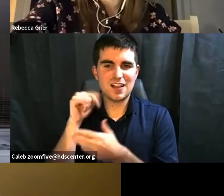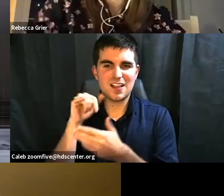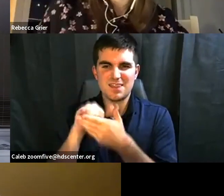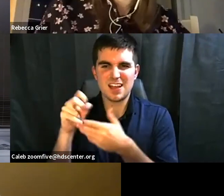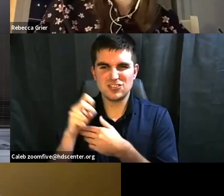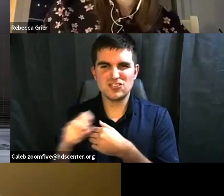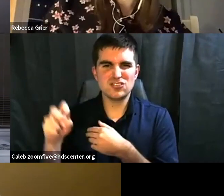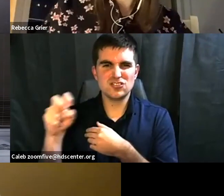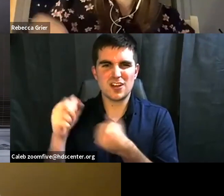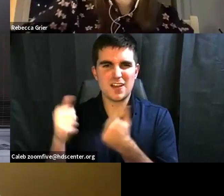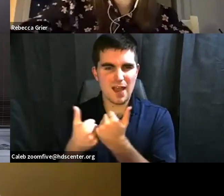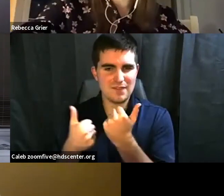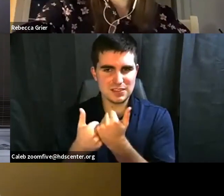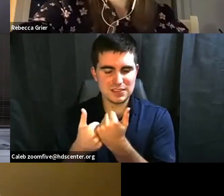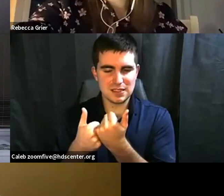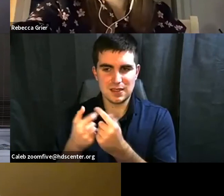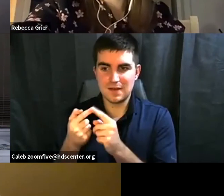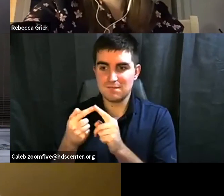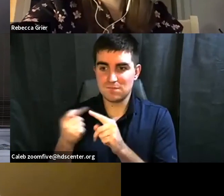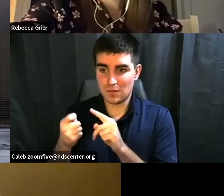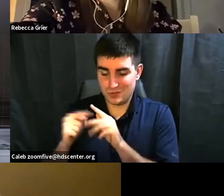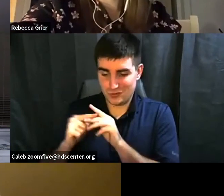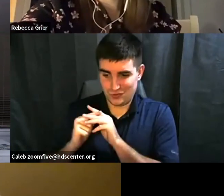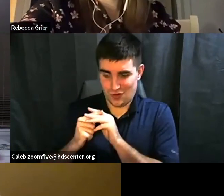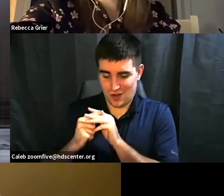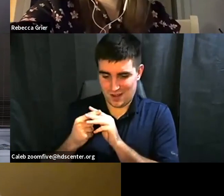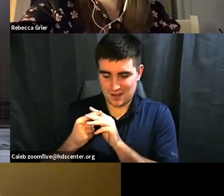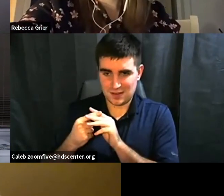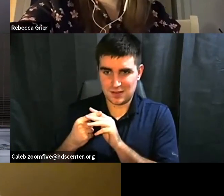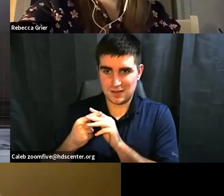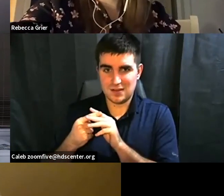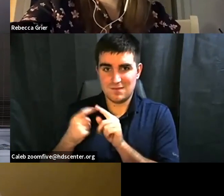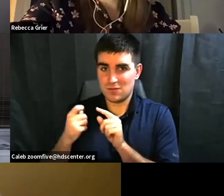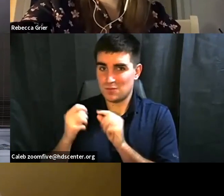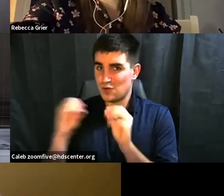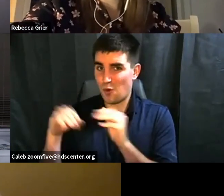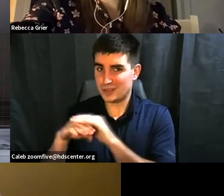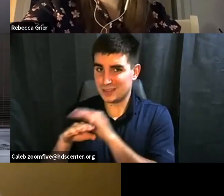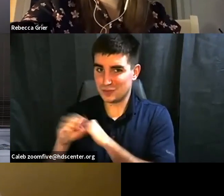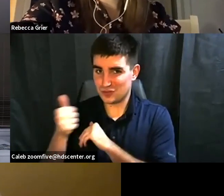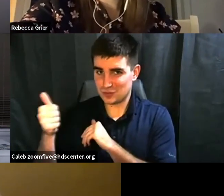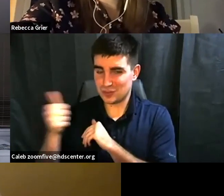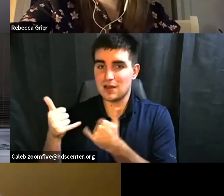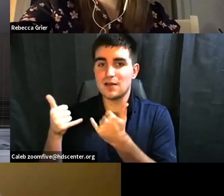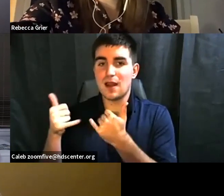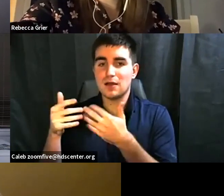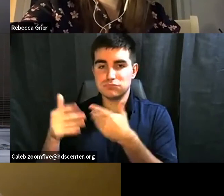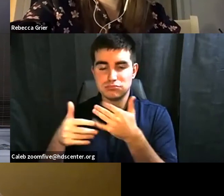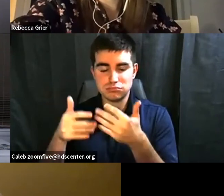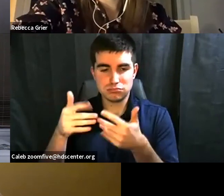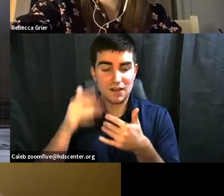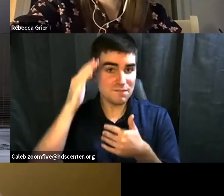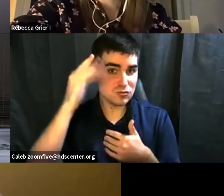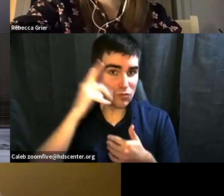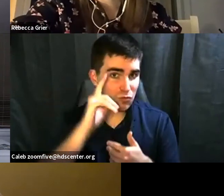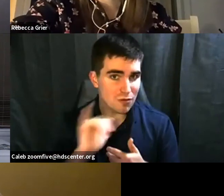advocacy from where we were basically starting from no accessible transportation. And now we've heard about what the future of that might look